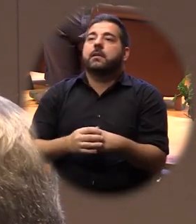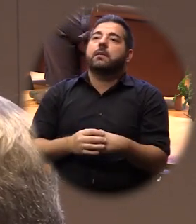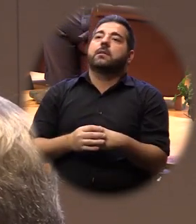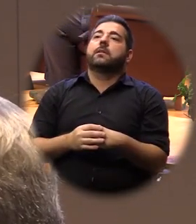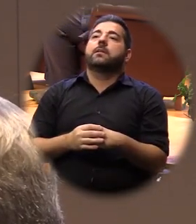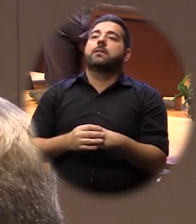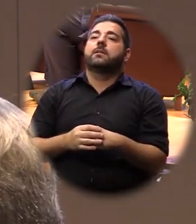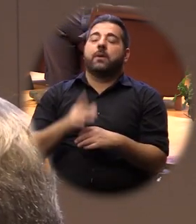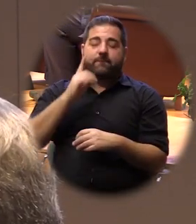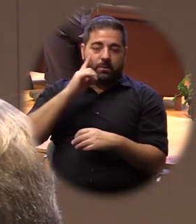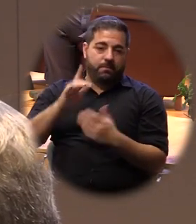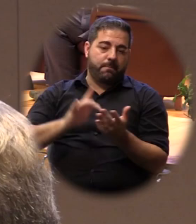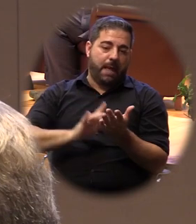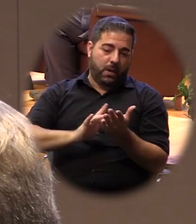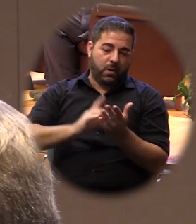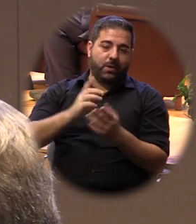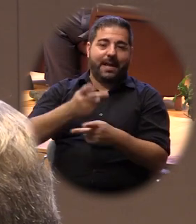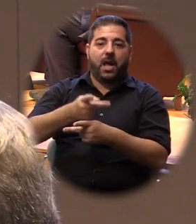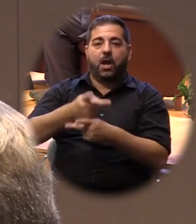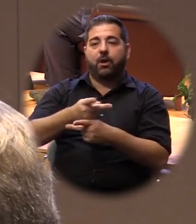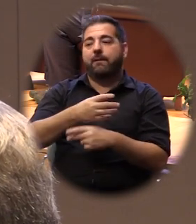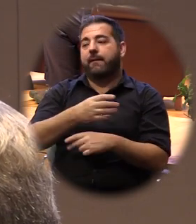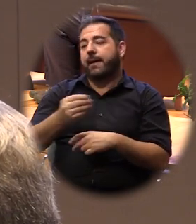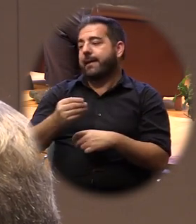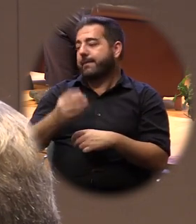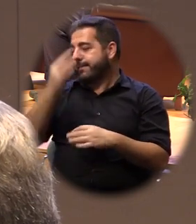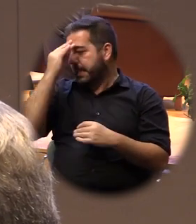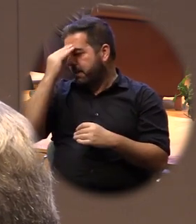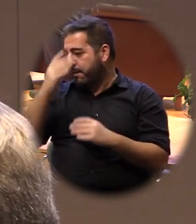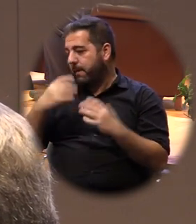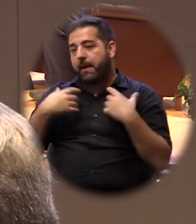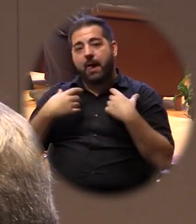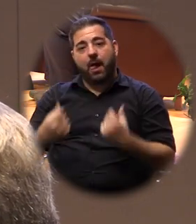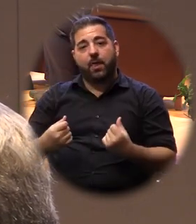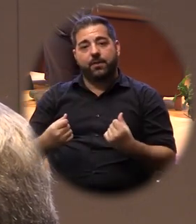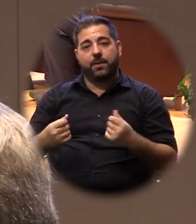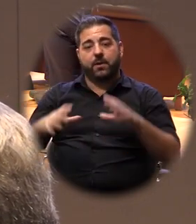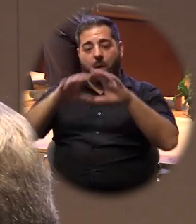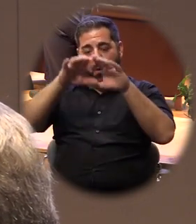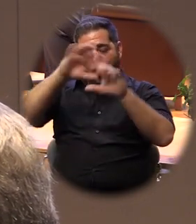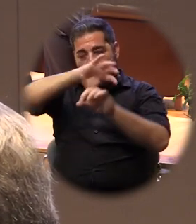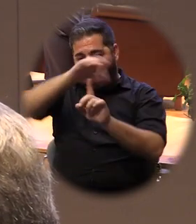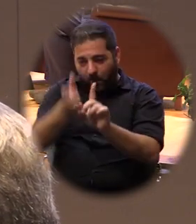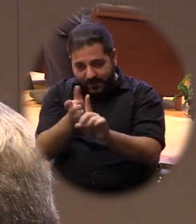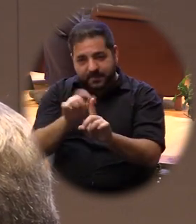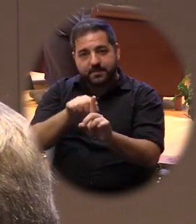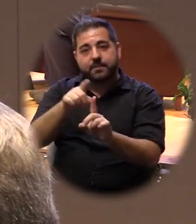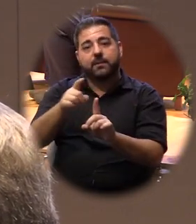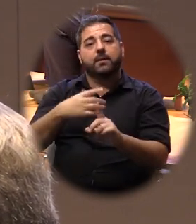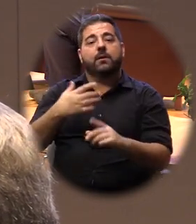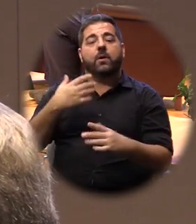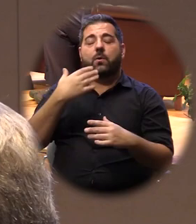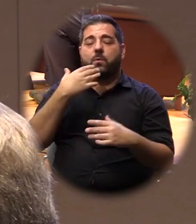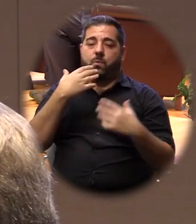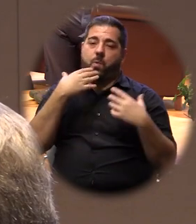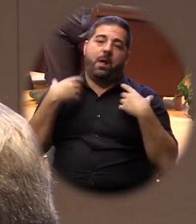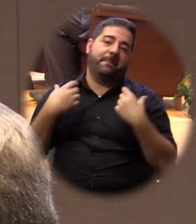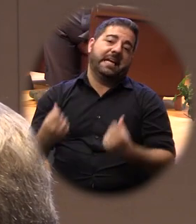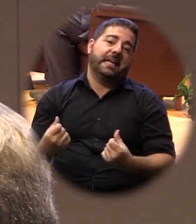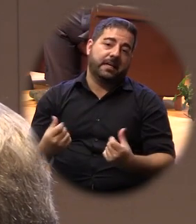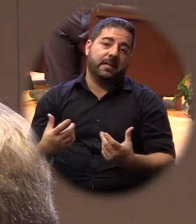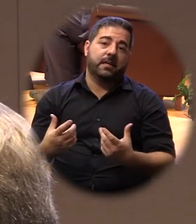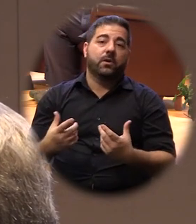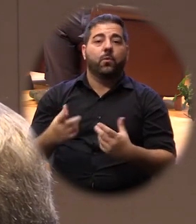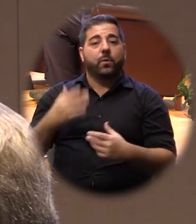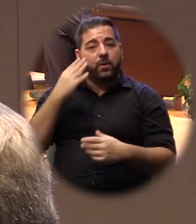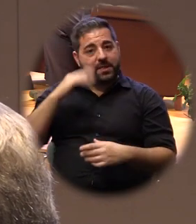in medical care and thinking about health and wholeness and well-being, especially mental health, we know that gender